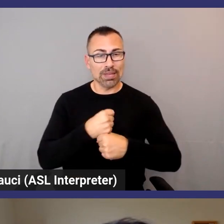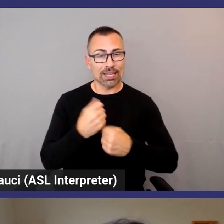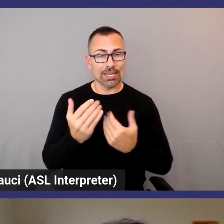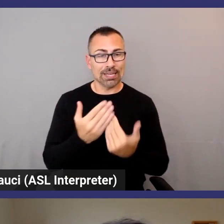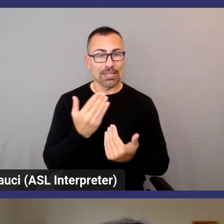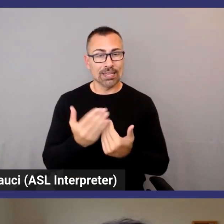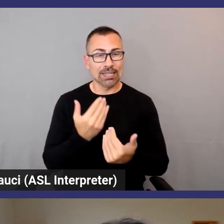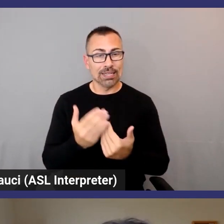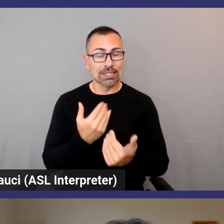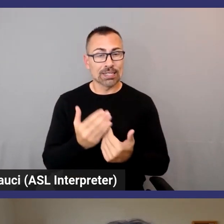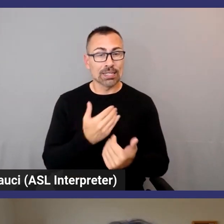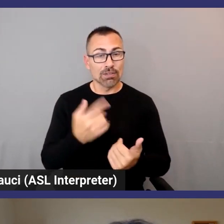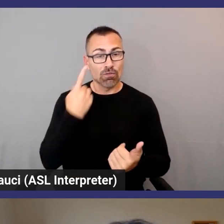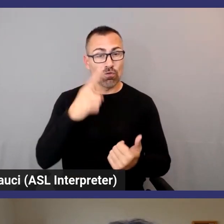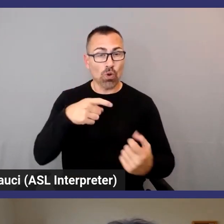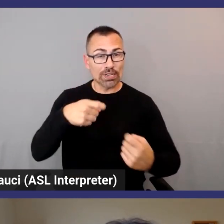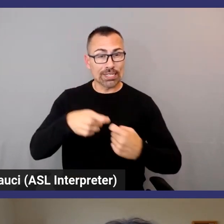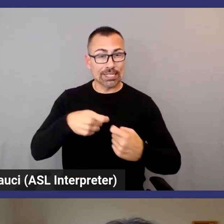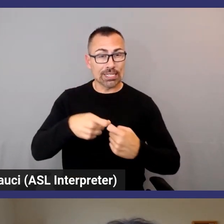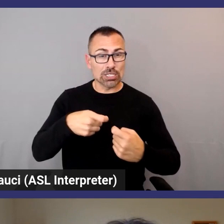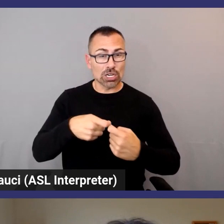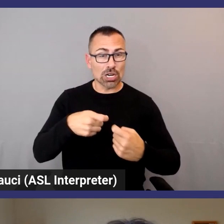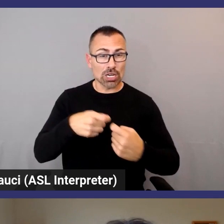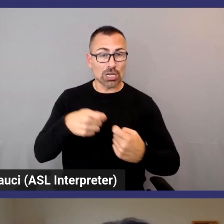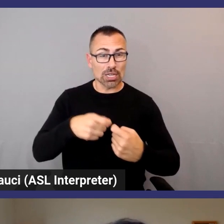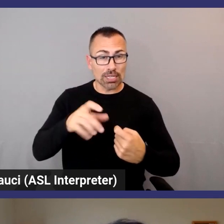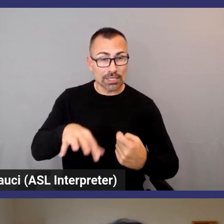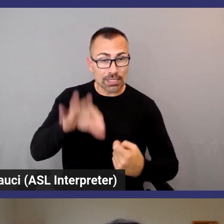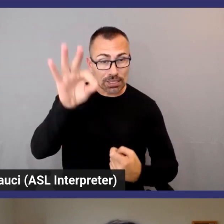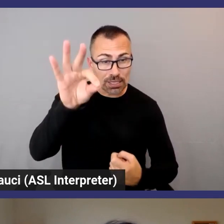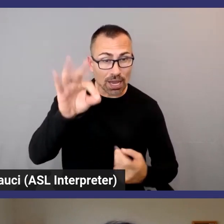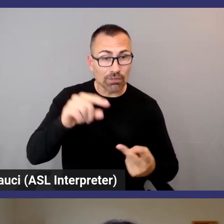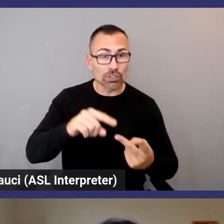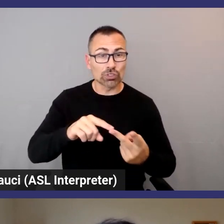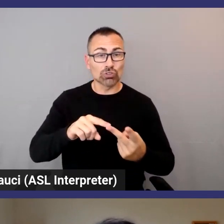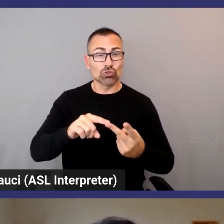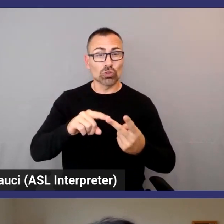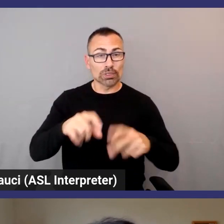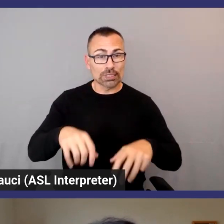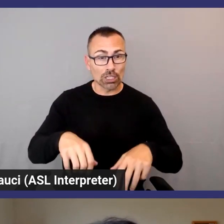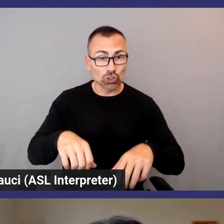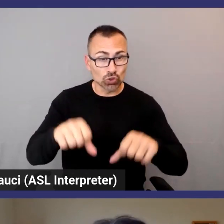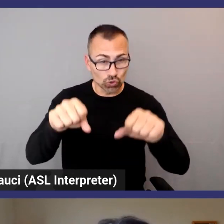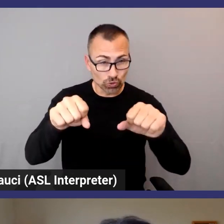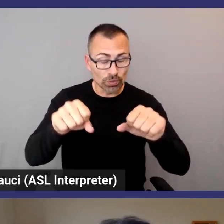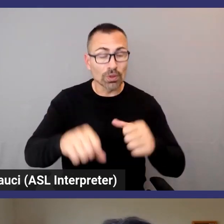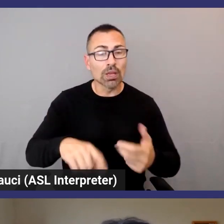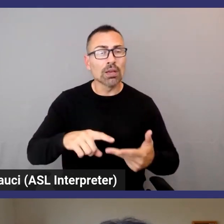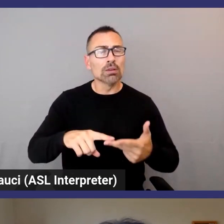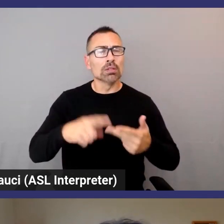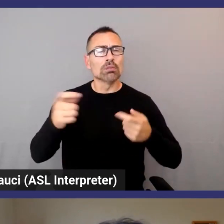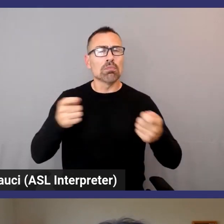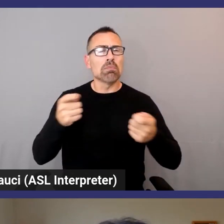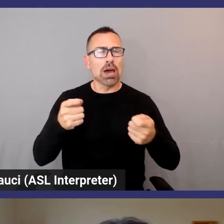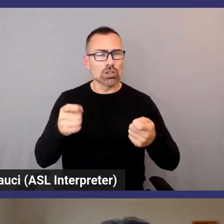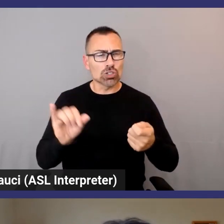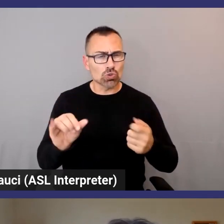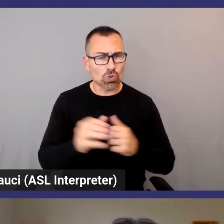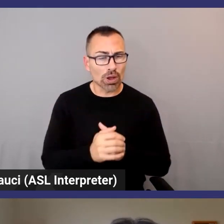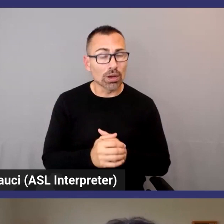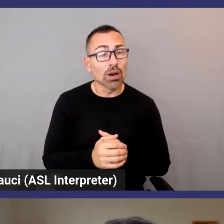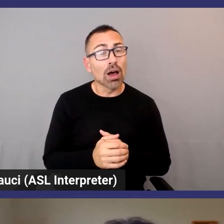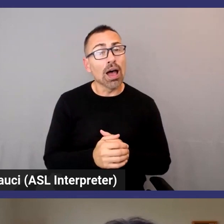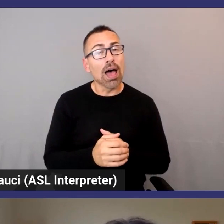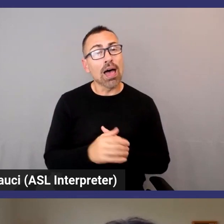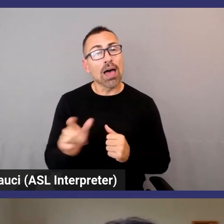digitally discover, digitally consume, and then digitally manage as well. And then we have built a CSP portal